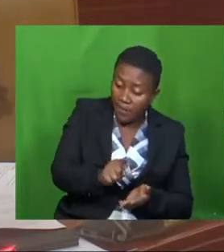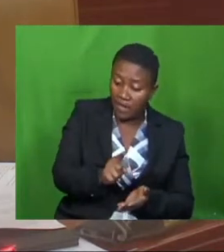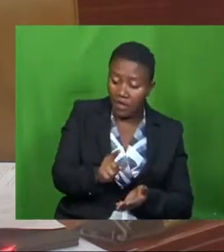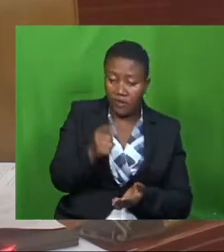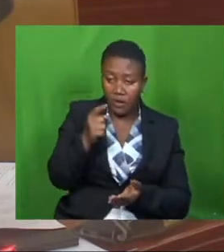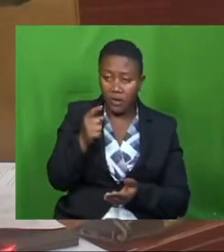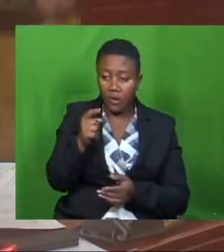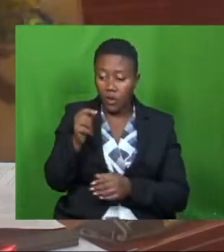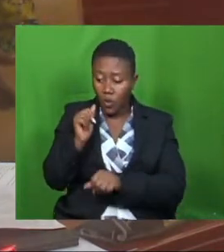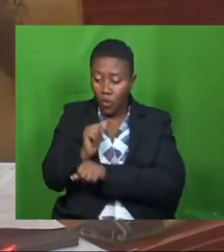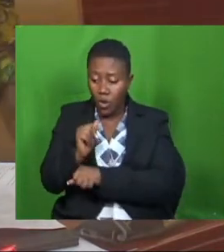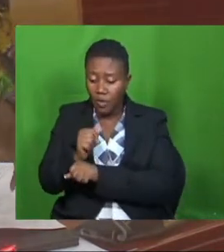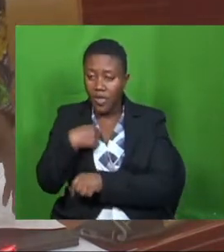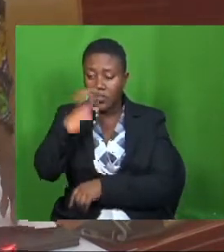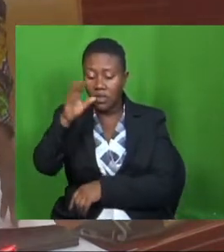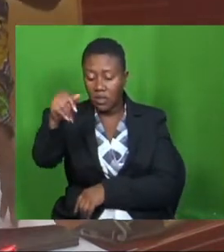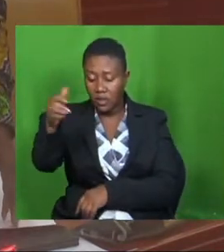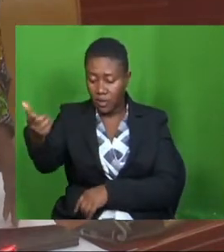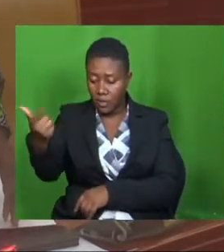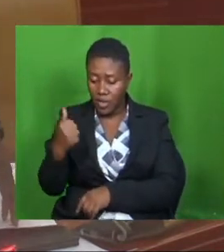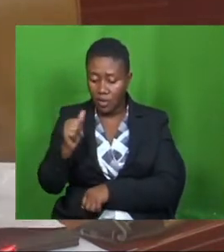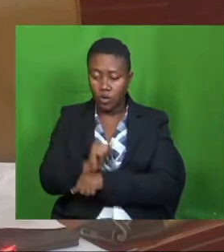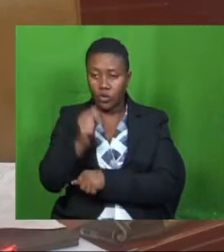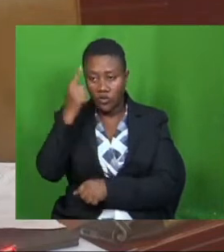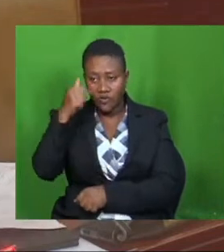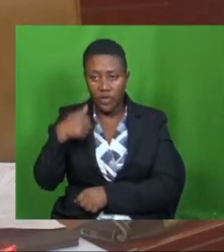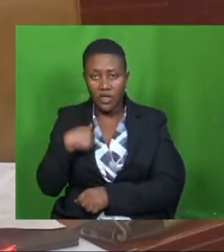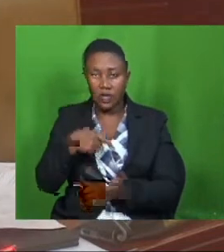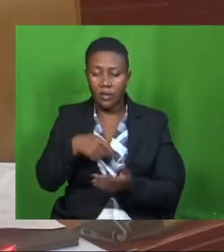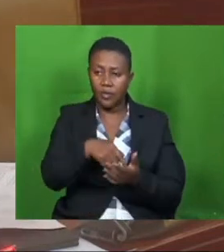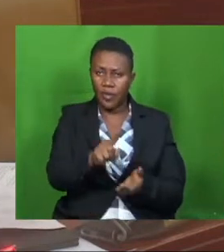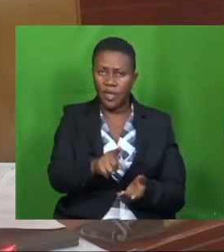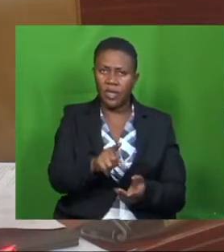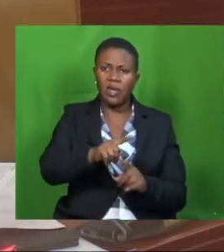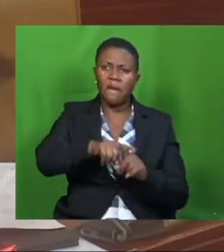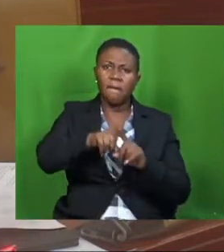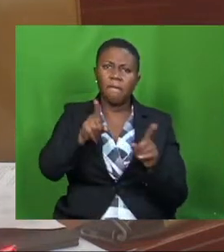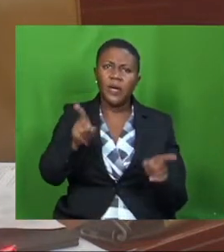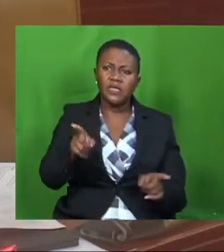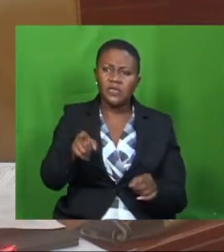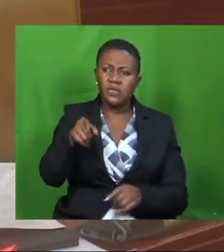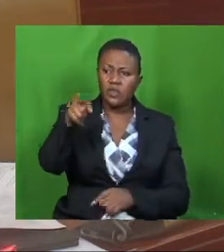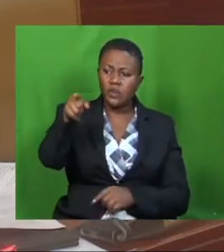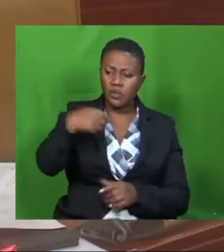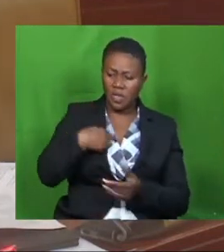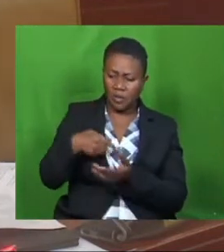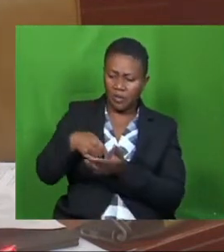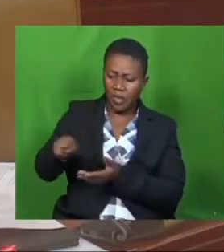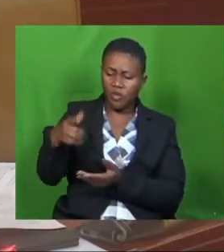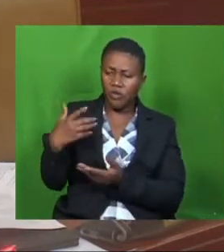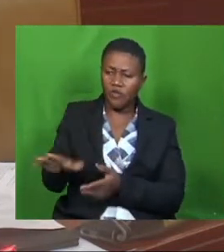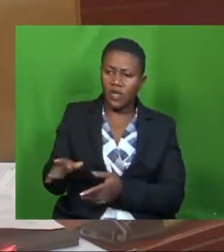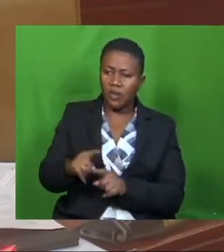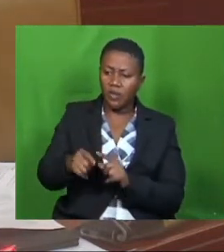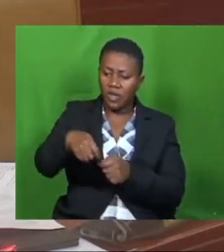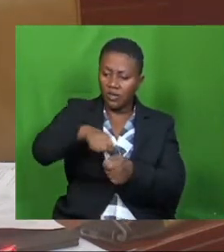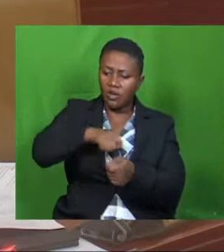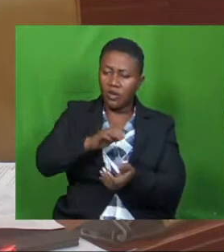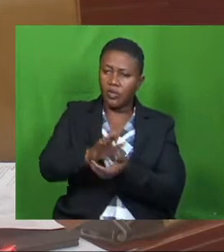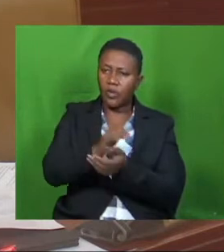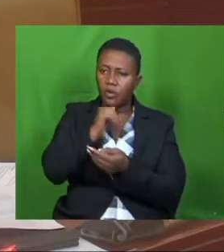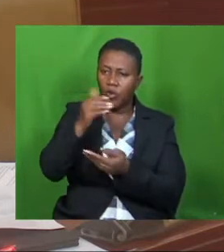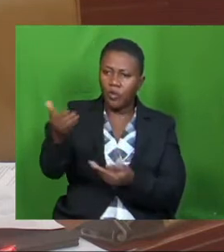notwithstanding that the procedure or sole sourcing, we should rather count the value for money. And I'm saying